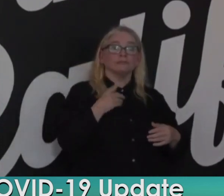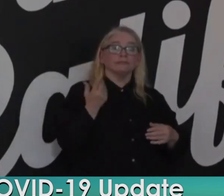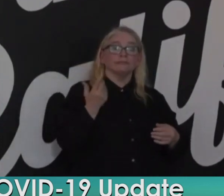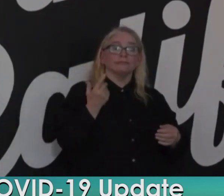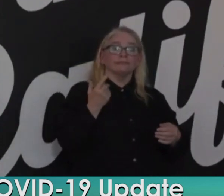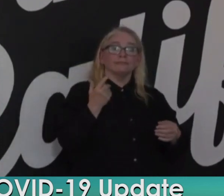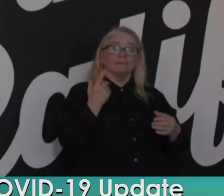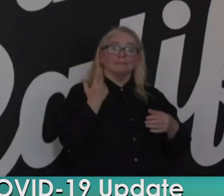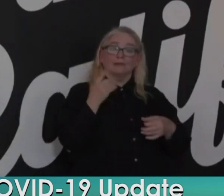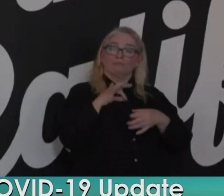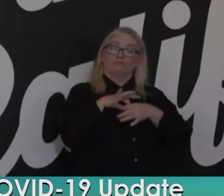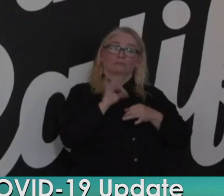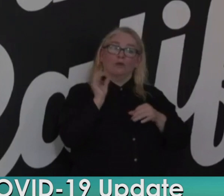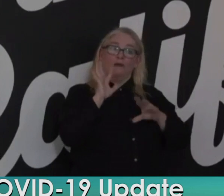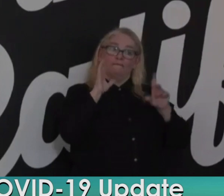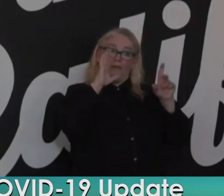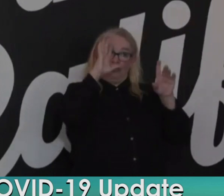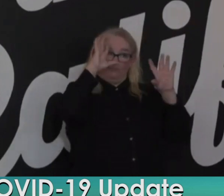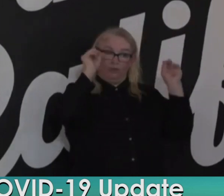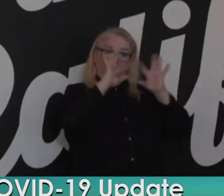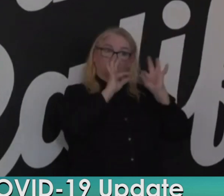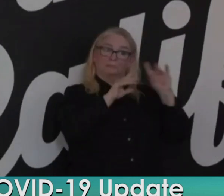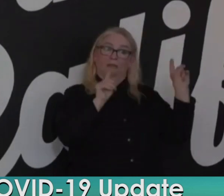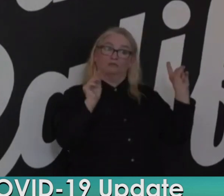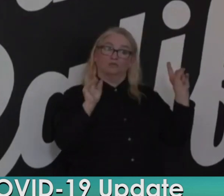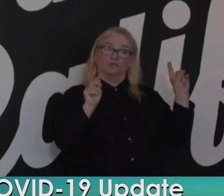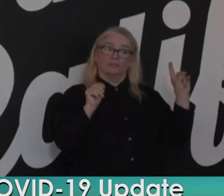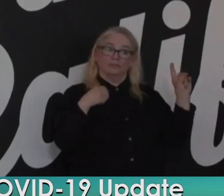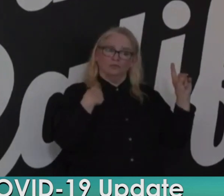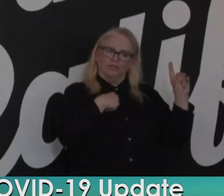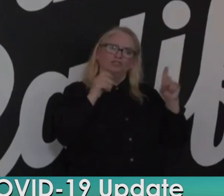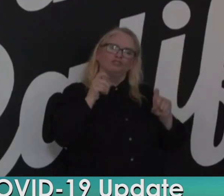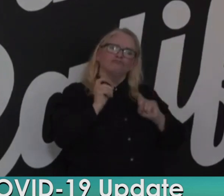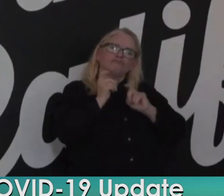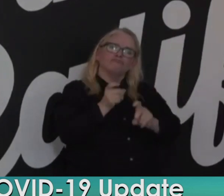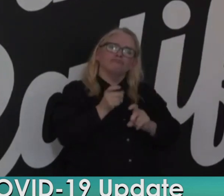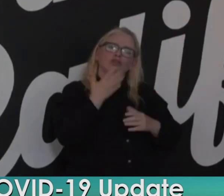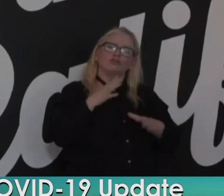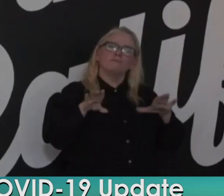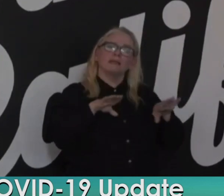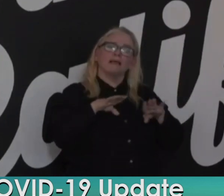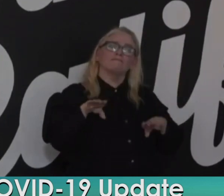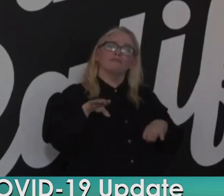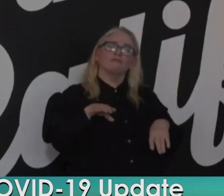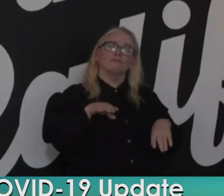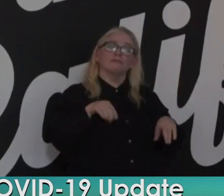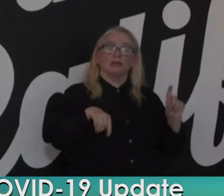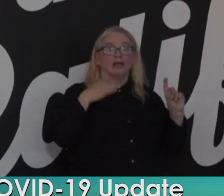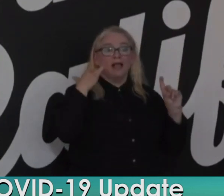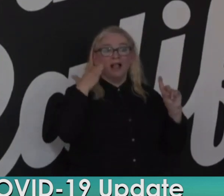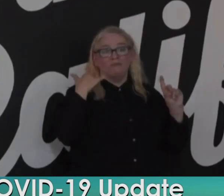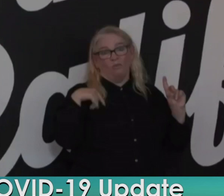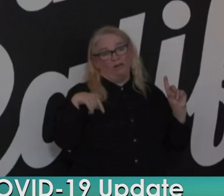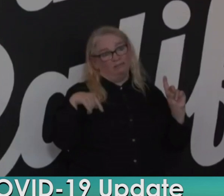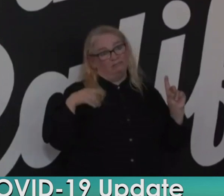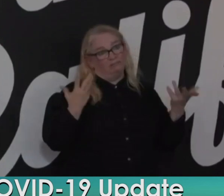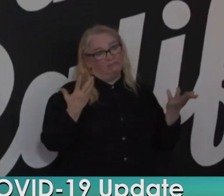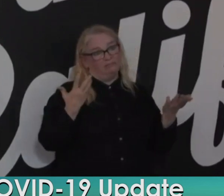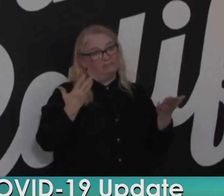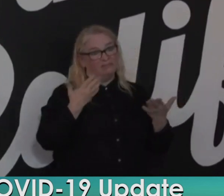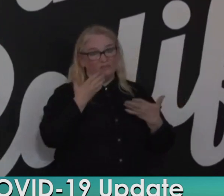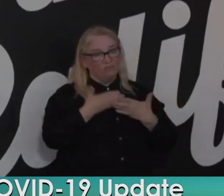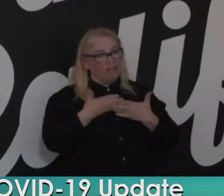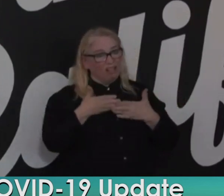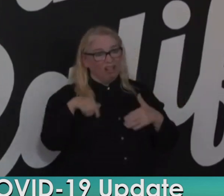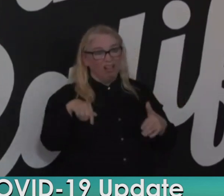I believe, alluded to, that we should reward good behavior. If that's the case, California will be well positioned in any subsequent